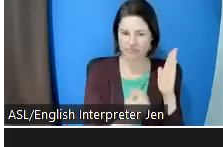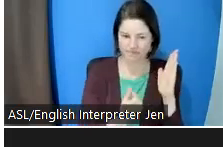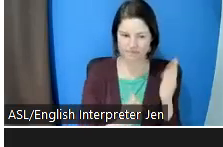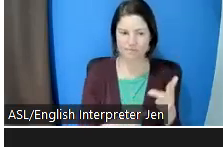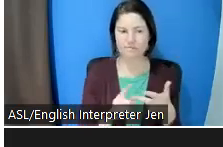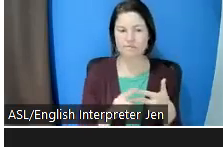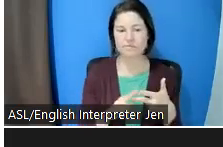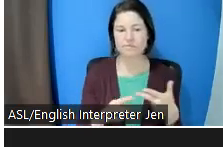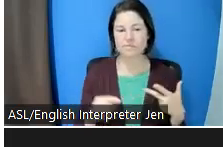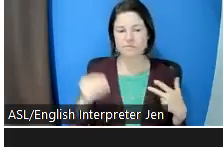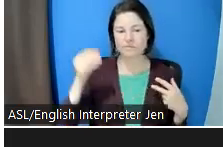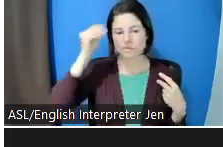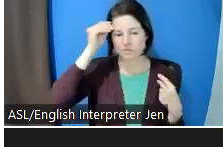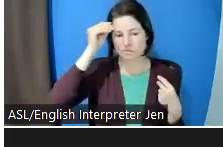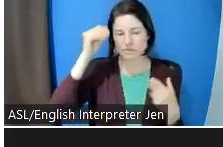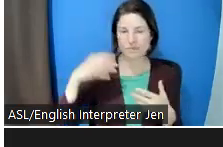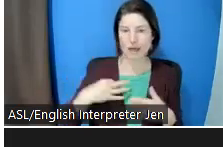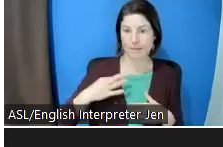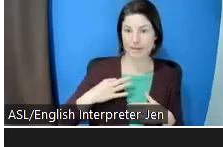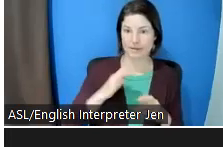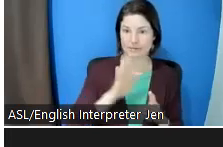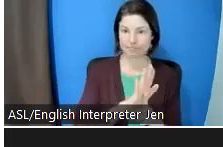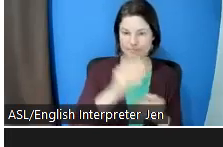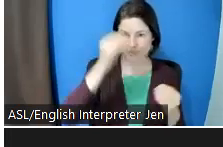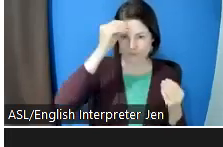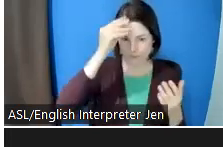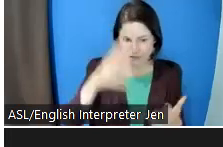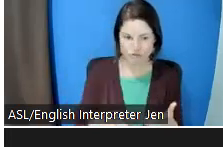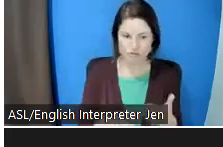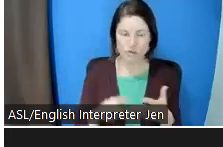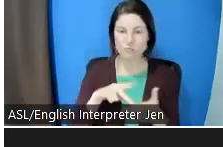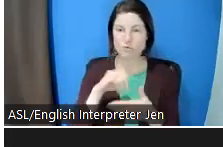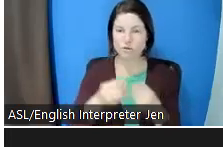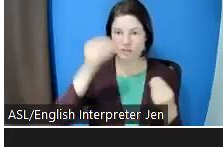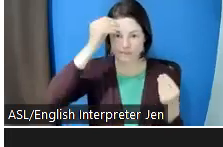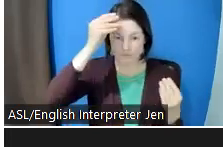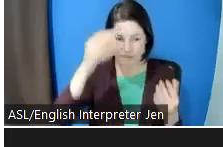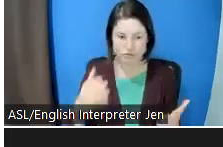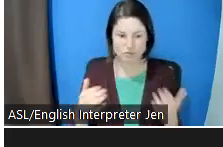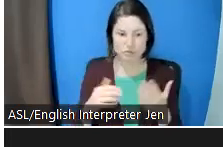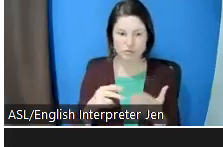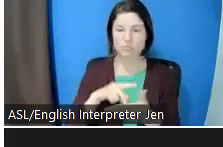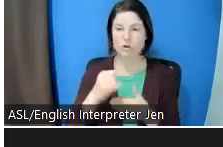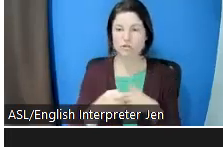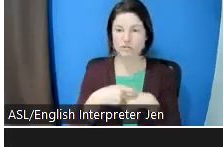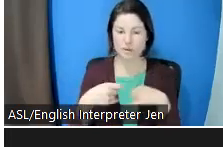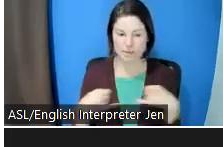project info, and its timeline and its budget. We're going to walk through each one of these